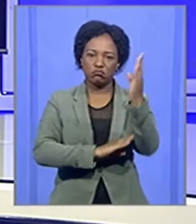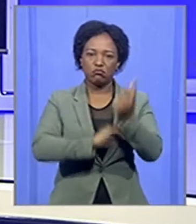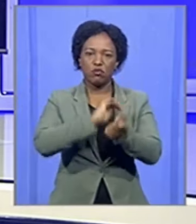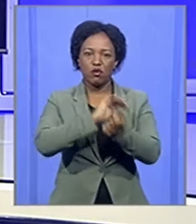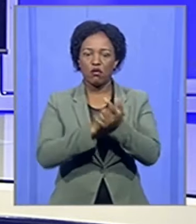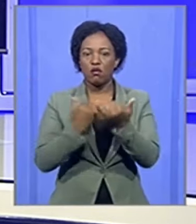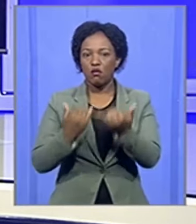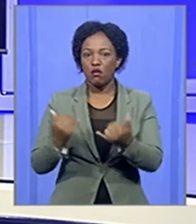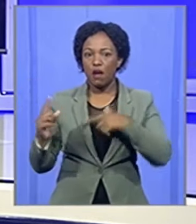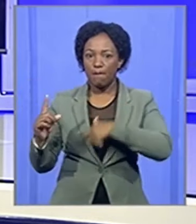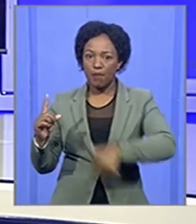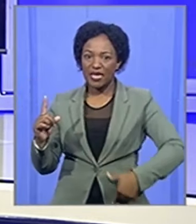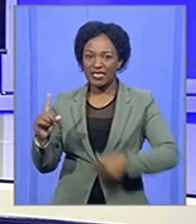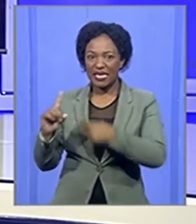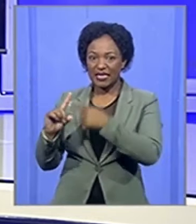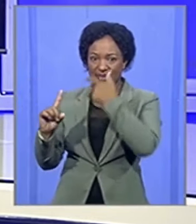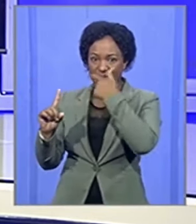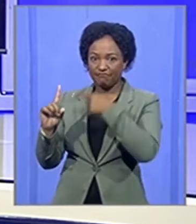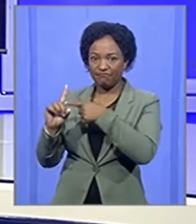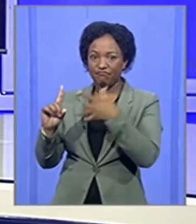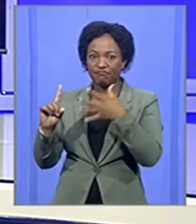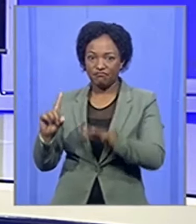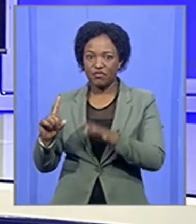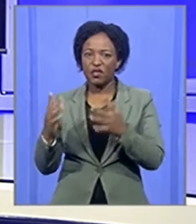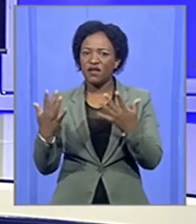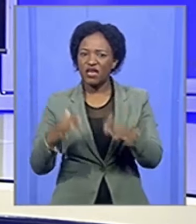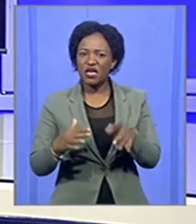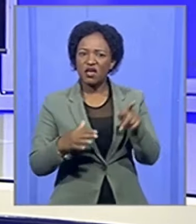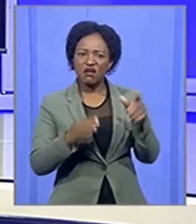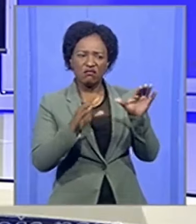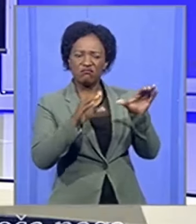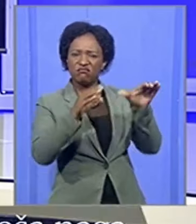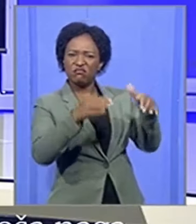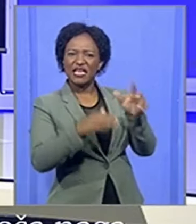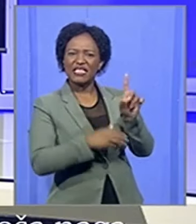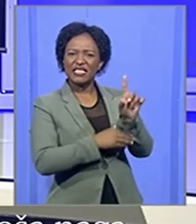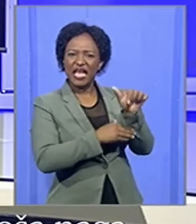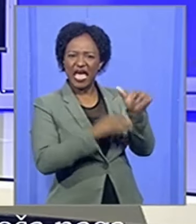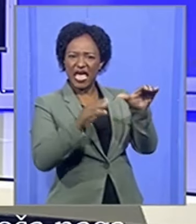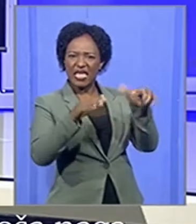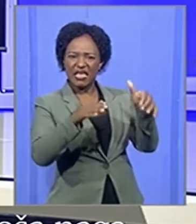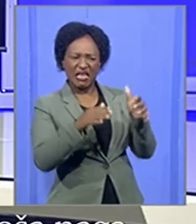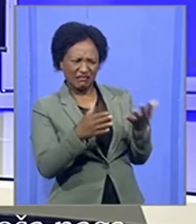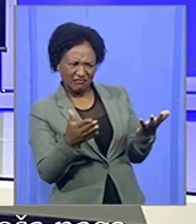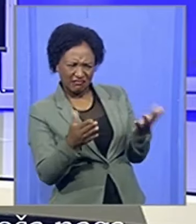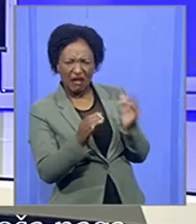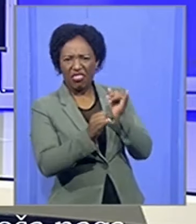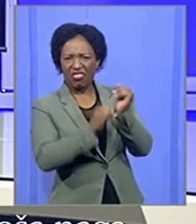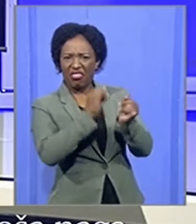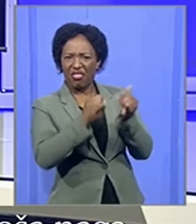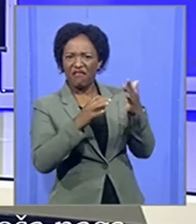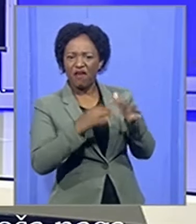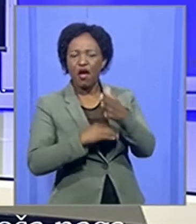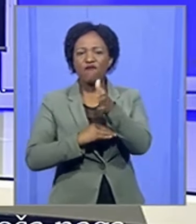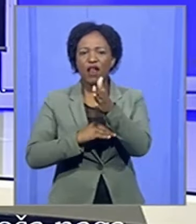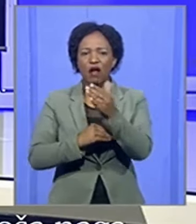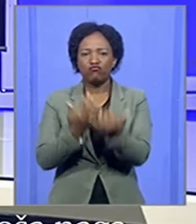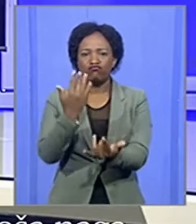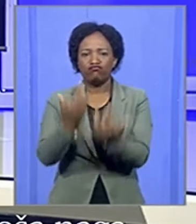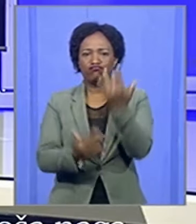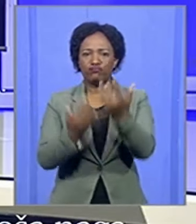dirego Mopresidente Cyril Ramaphosa o sotše ka bogale papatšo ya sepolotiki ya mokgatlo wa DA yeo ka gare ga yona e laetša go folaga ya naga e